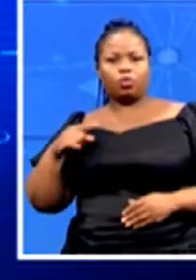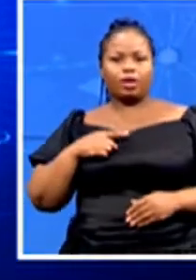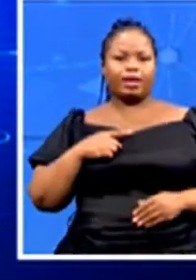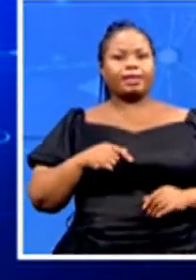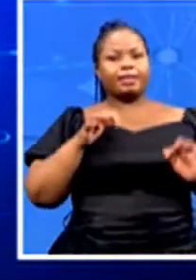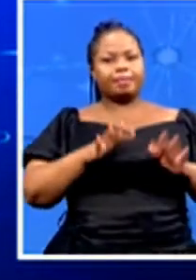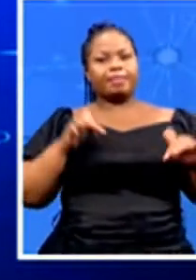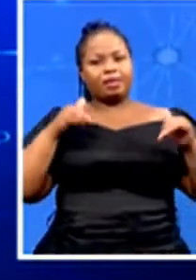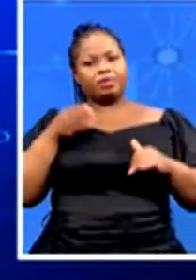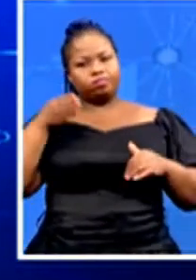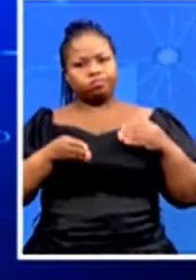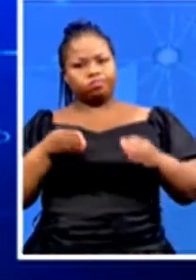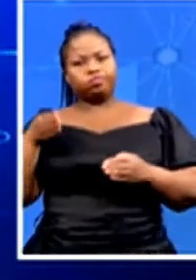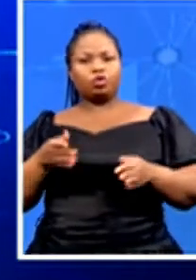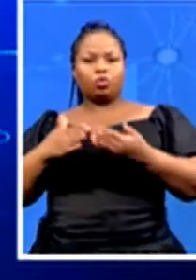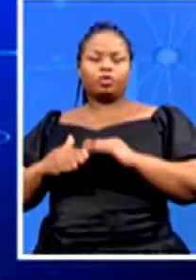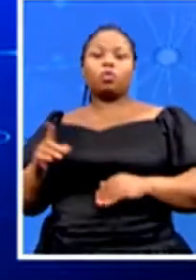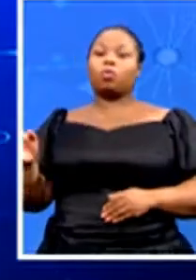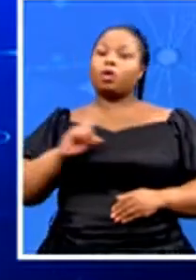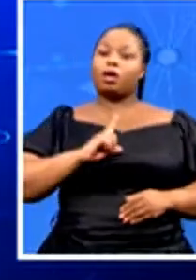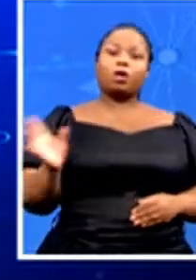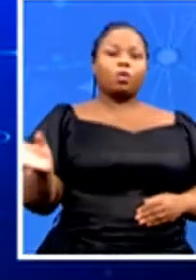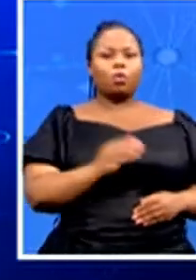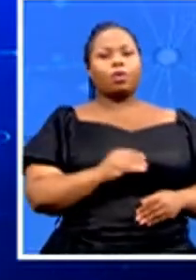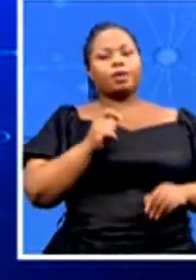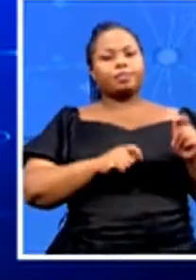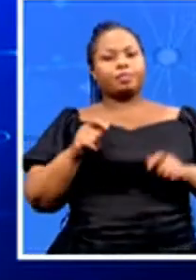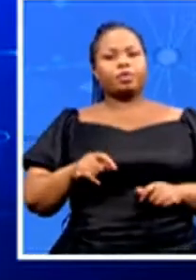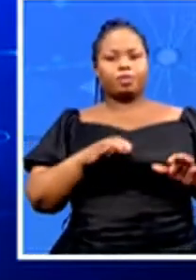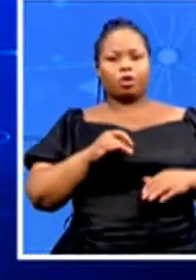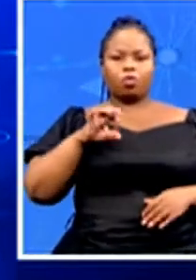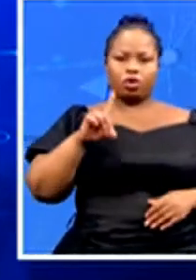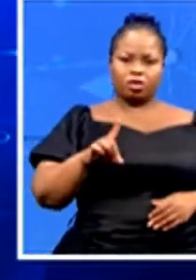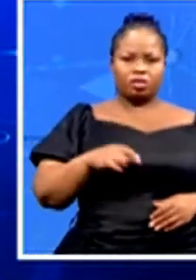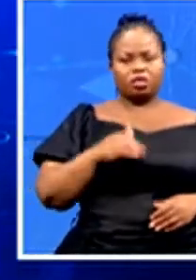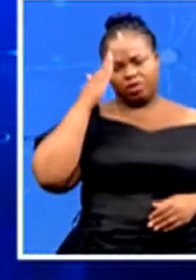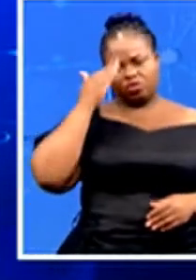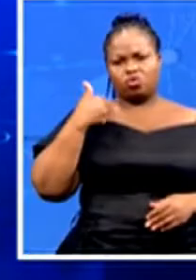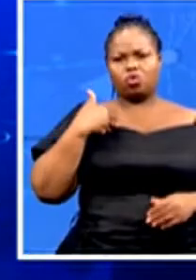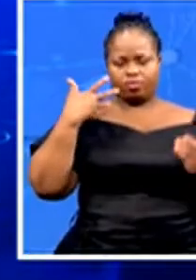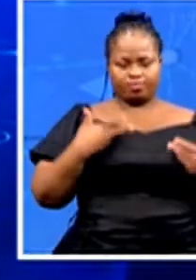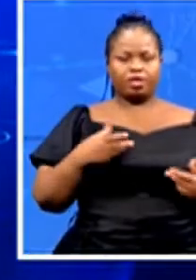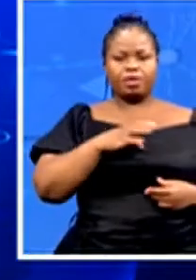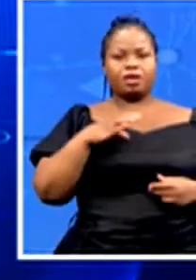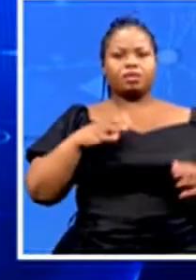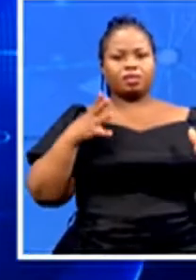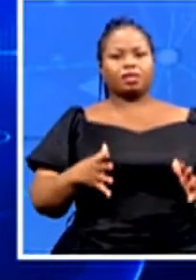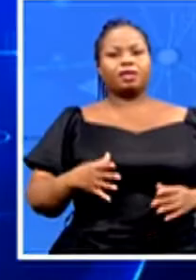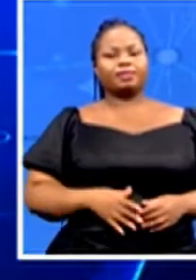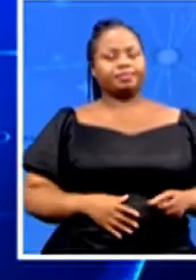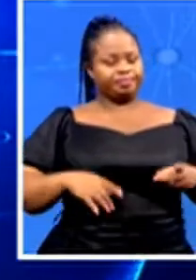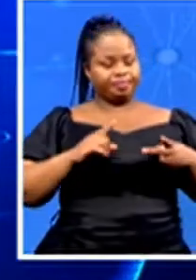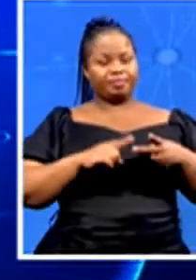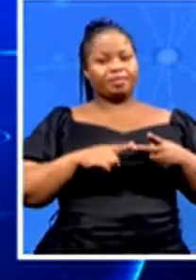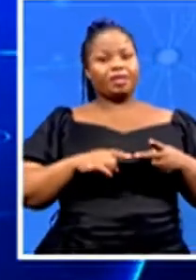my ward, as a councillor, everybody knows who I am. The second thing that I think councillors need to do, I've just said